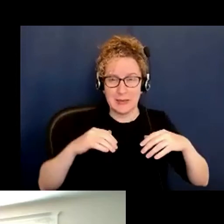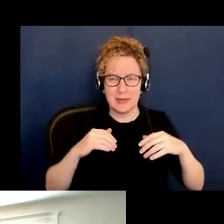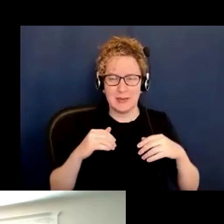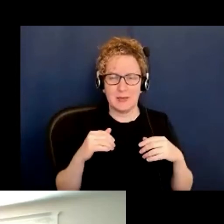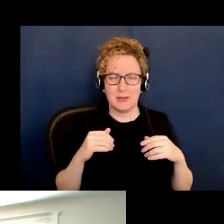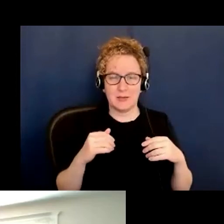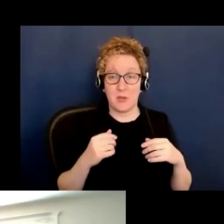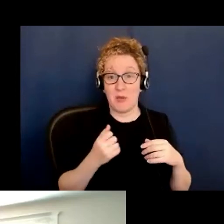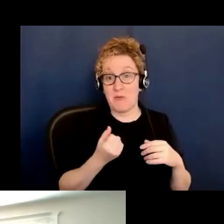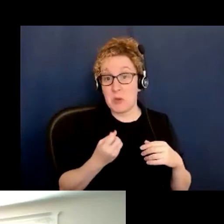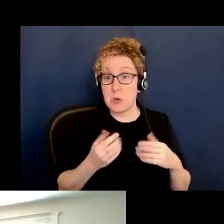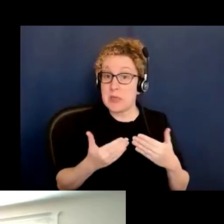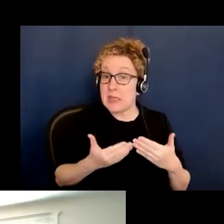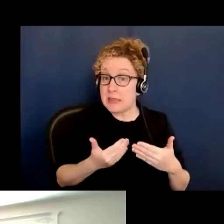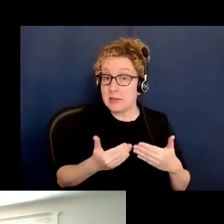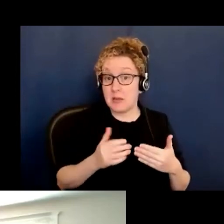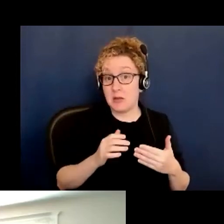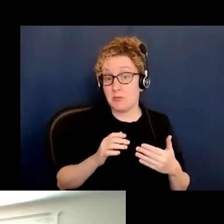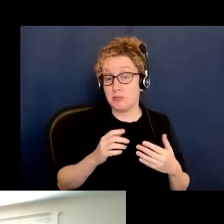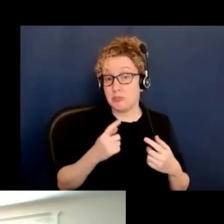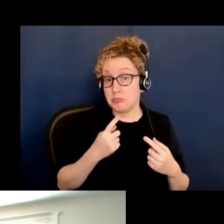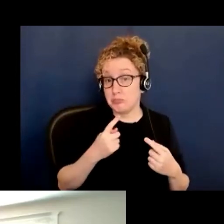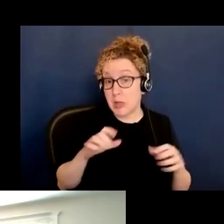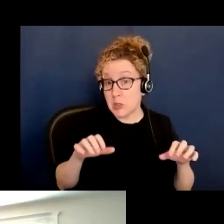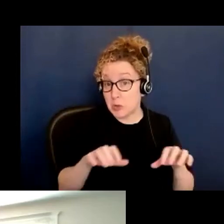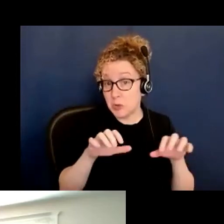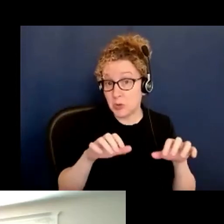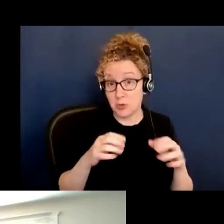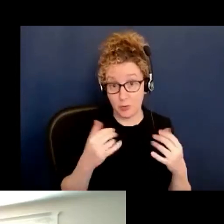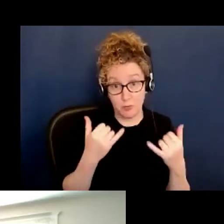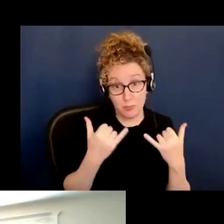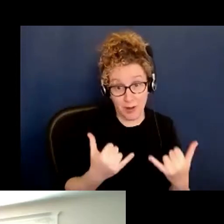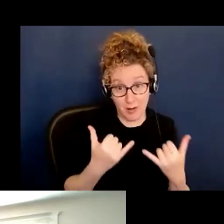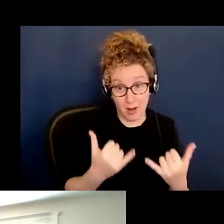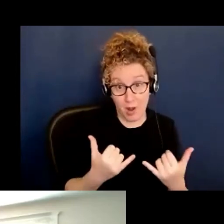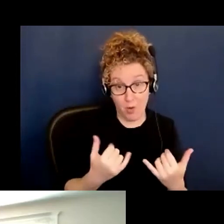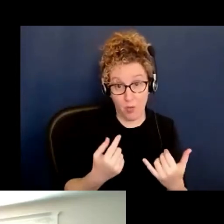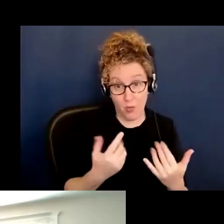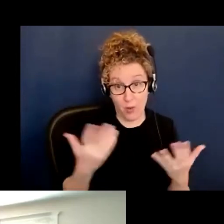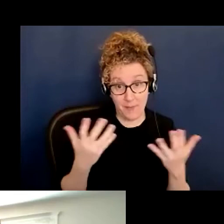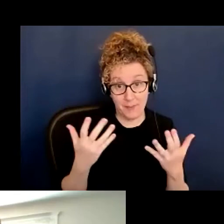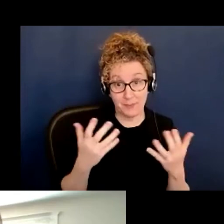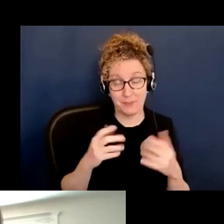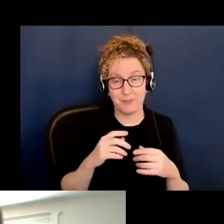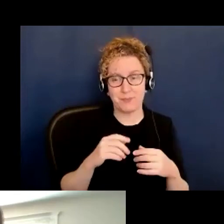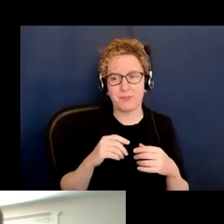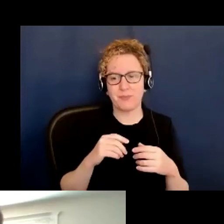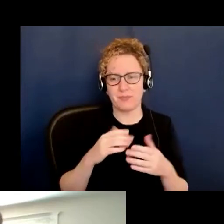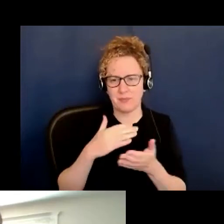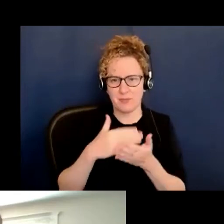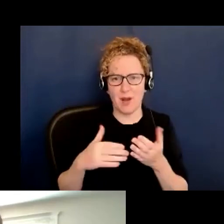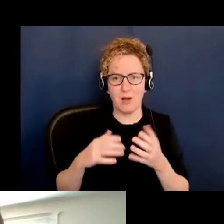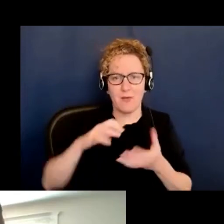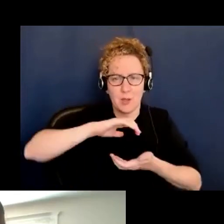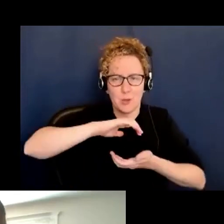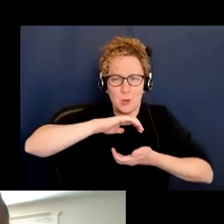fruit. Something that can be done right away is actually as part of the Joining